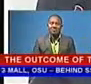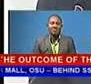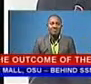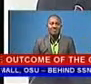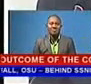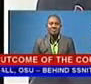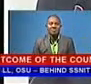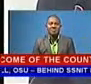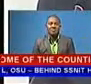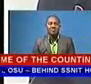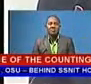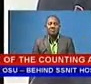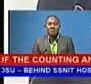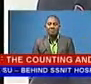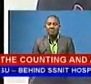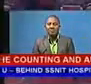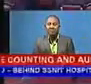My lord,